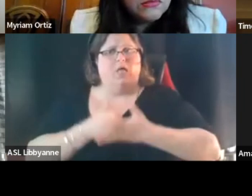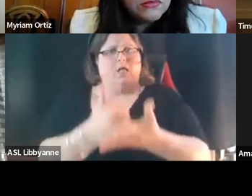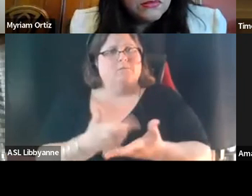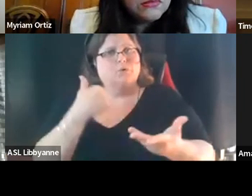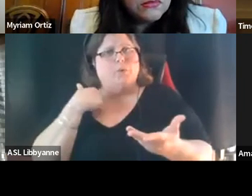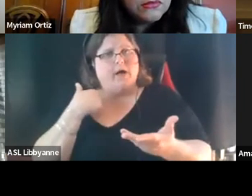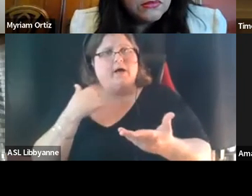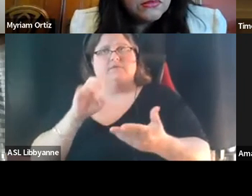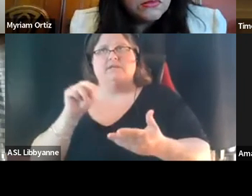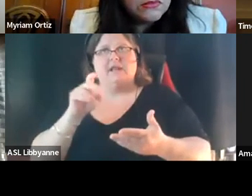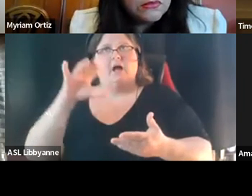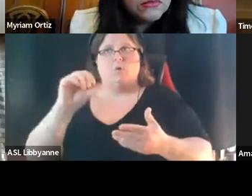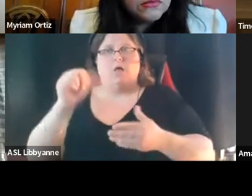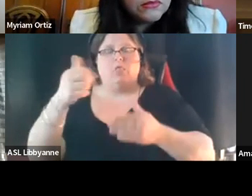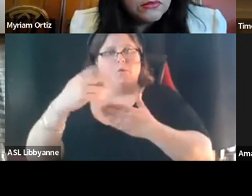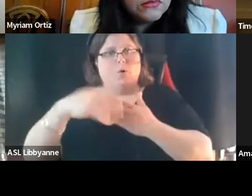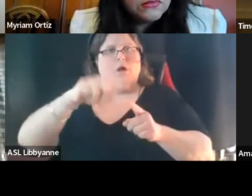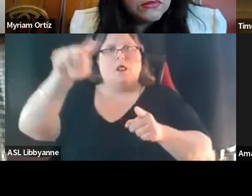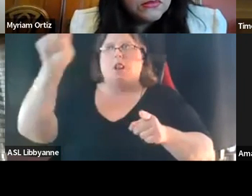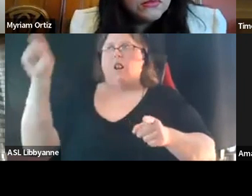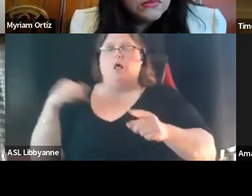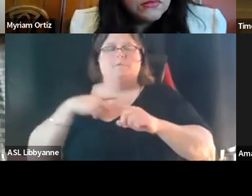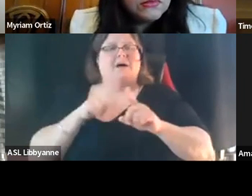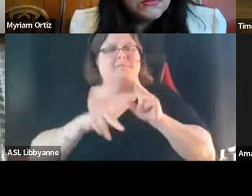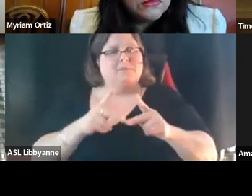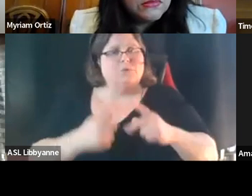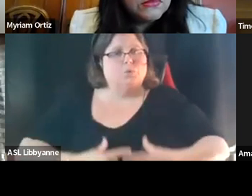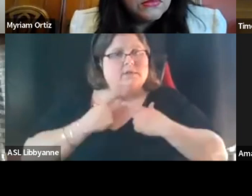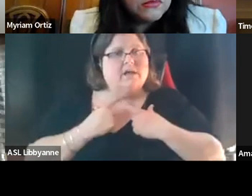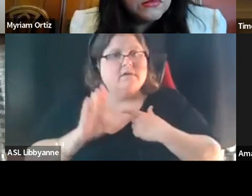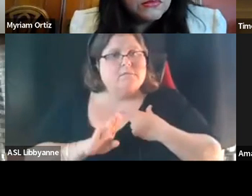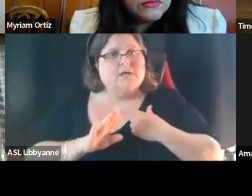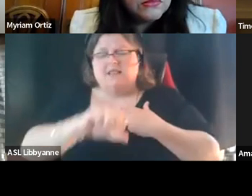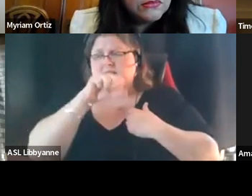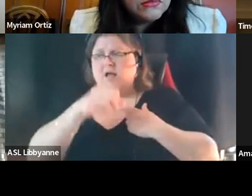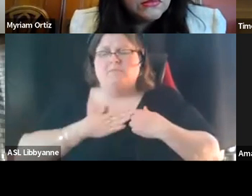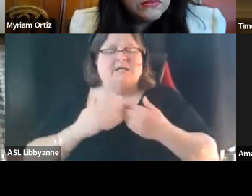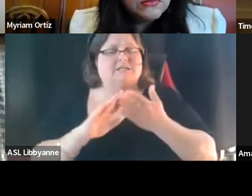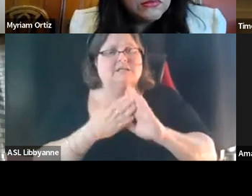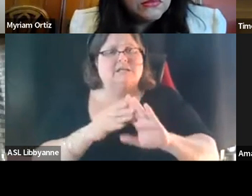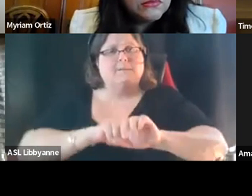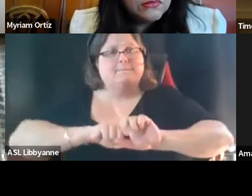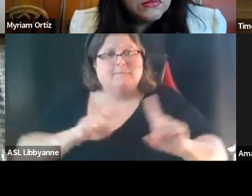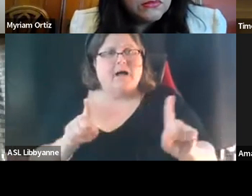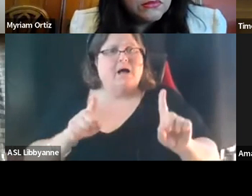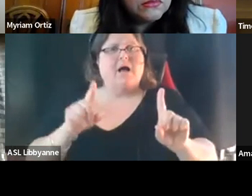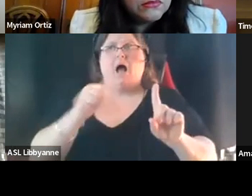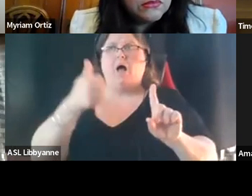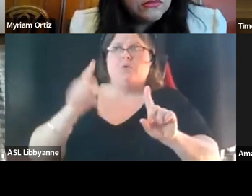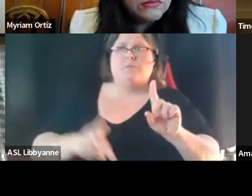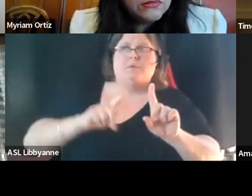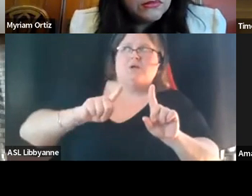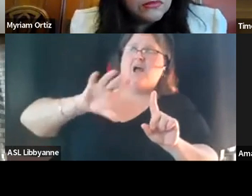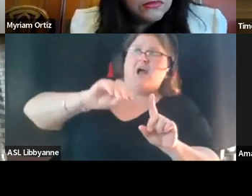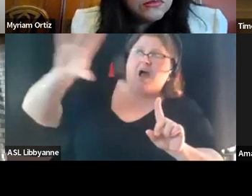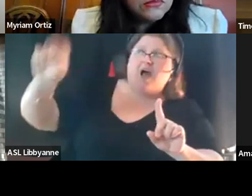it's a loss for the people that been in Boston, live in Boston, and love their city, but people that could come from Africa, India, all